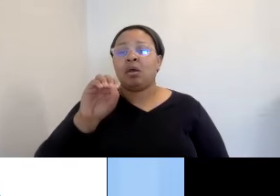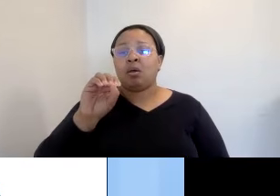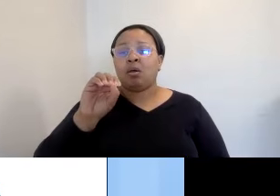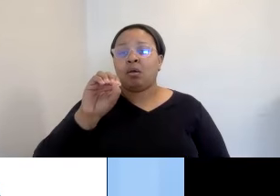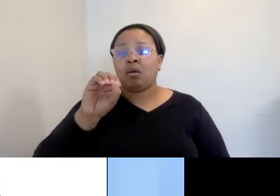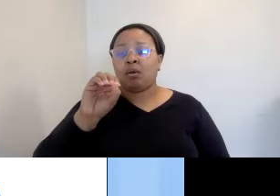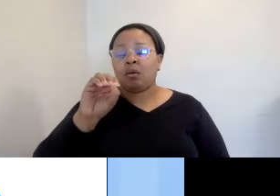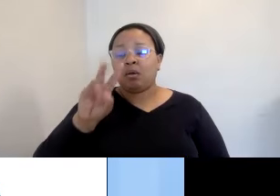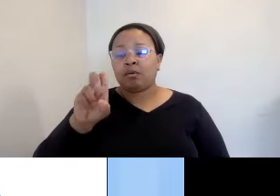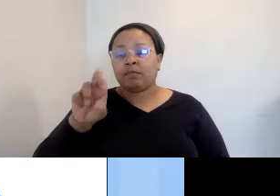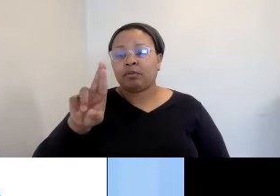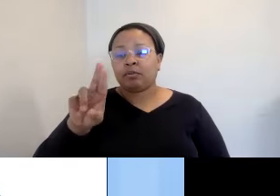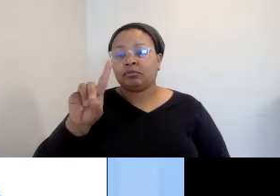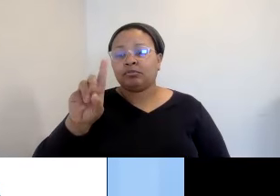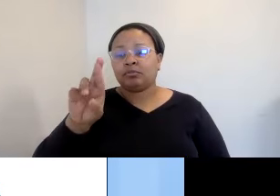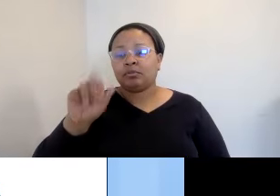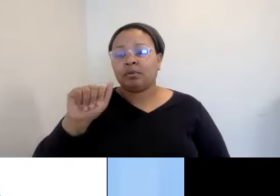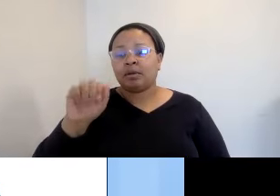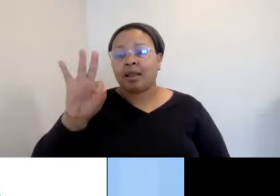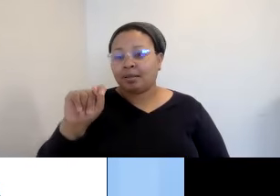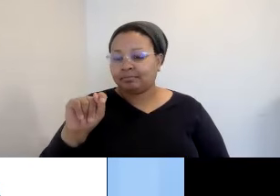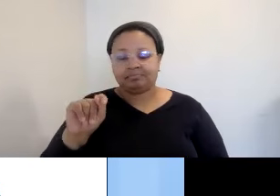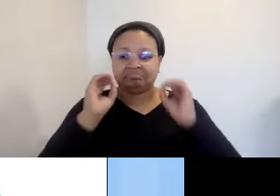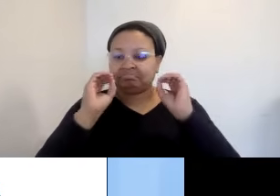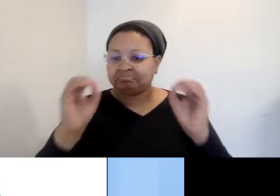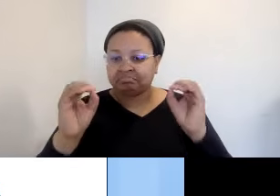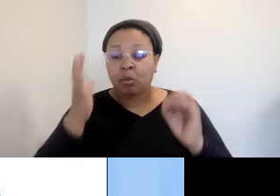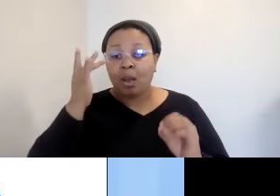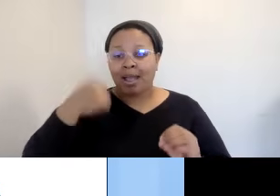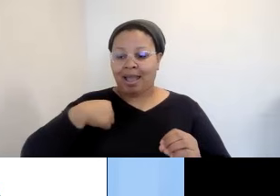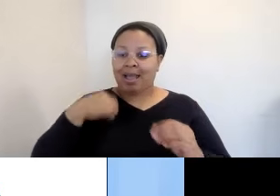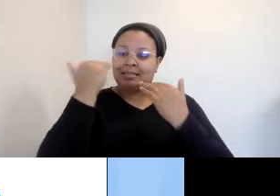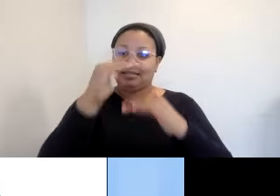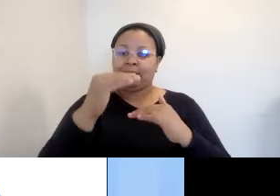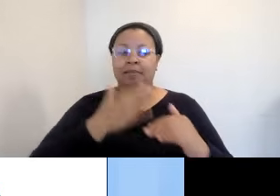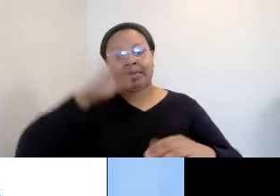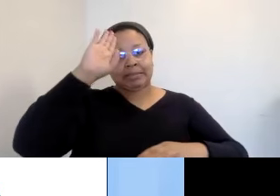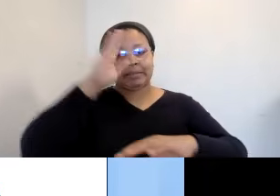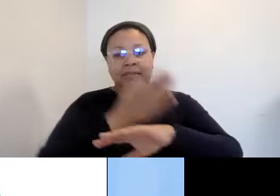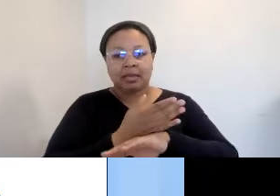how much he can spend. That's another nice feature, because it